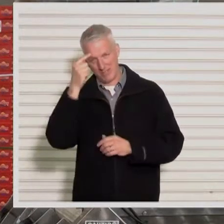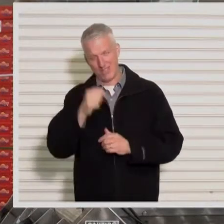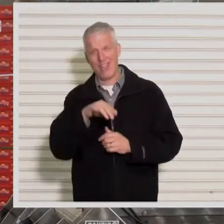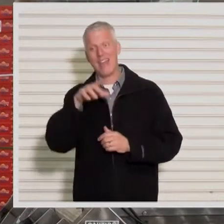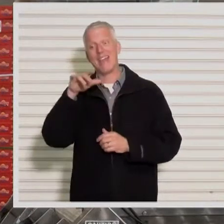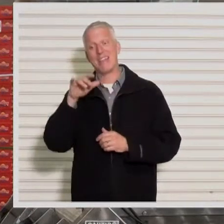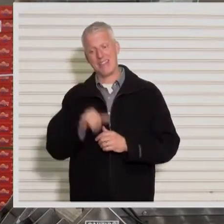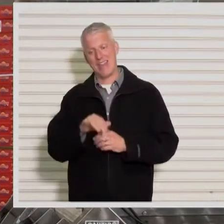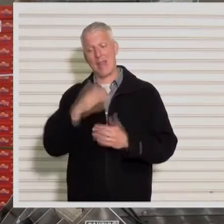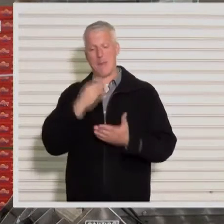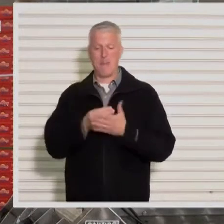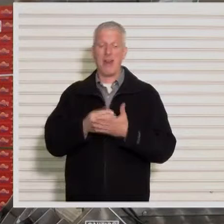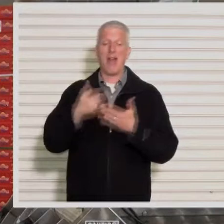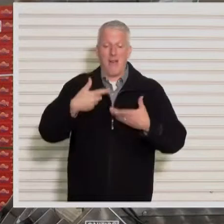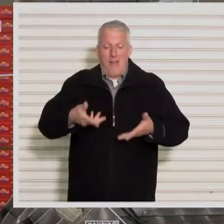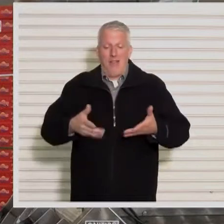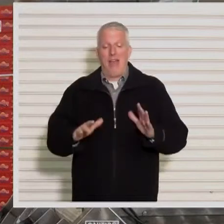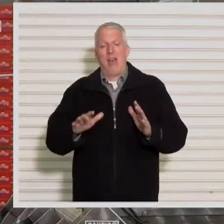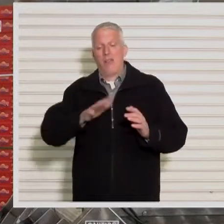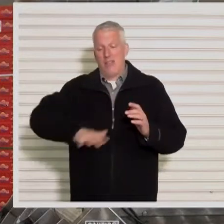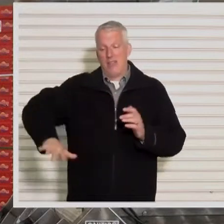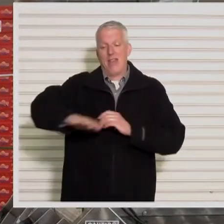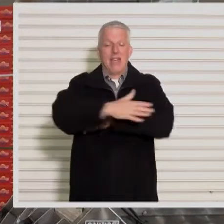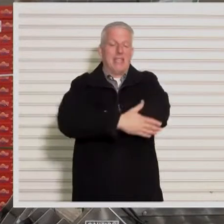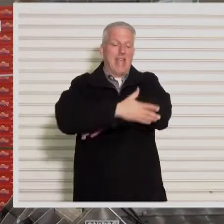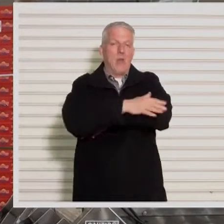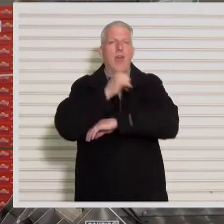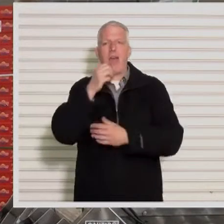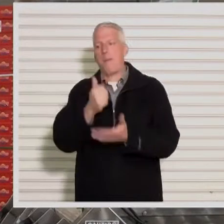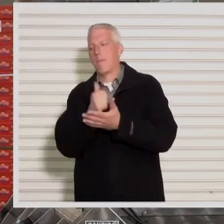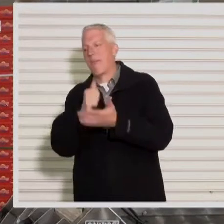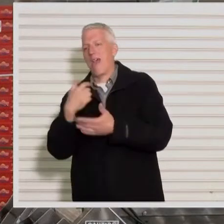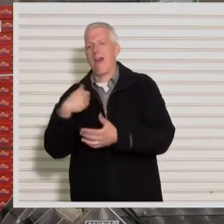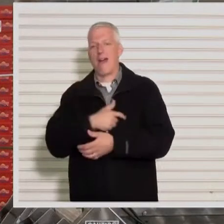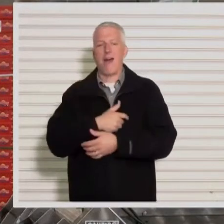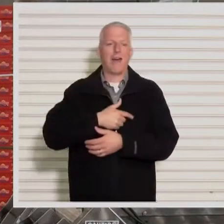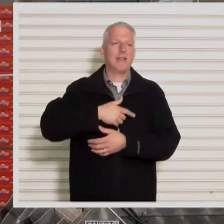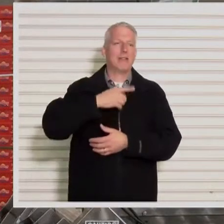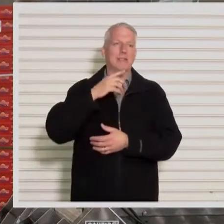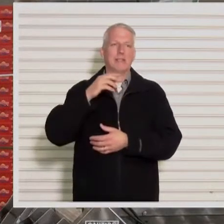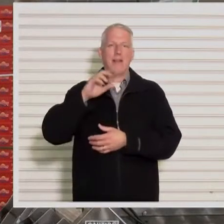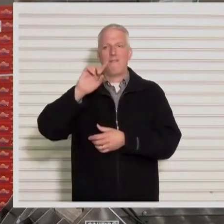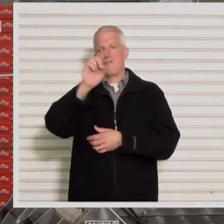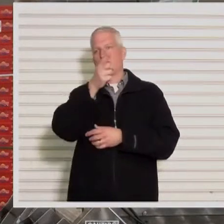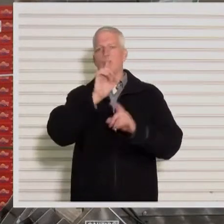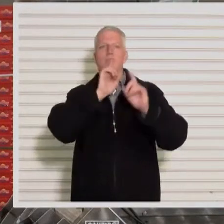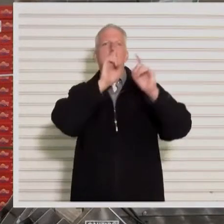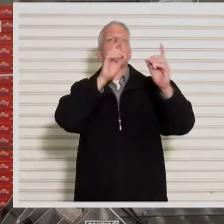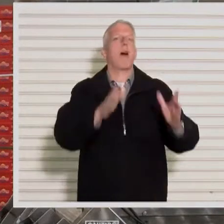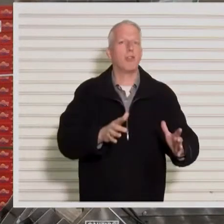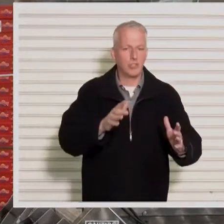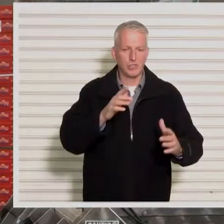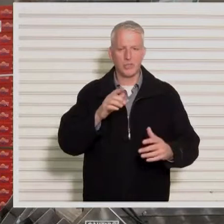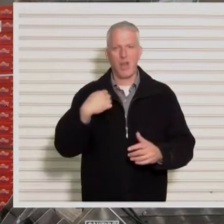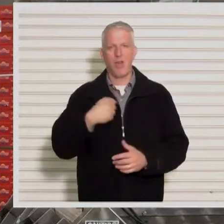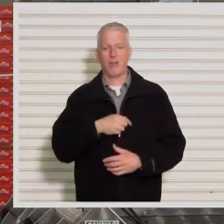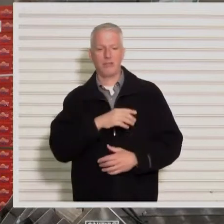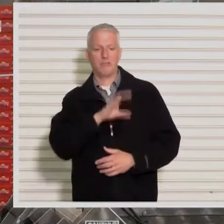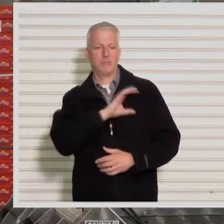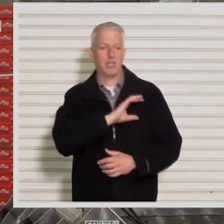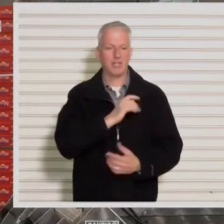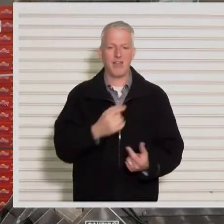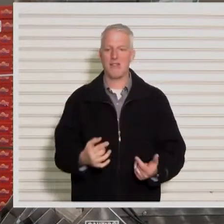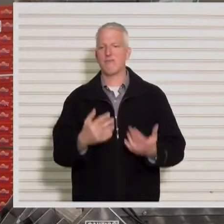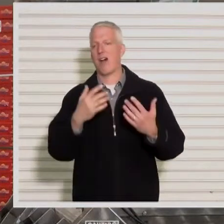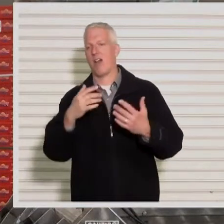the county and cities to pay our frontline heroes, provide small business assistance with those